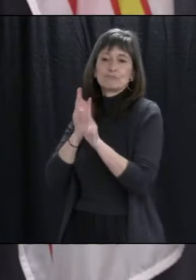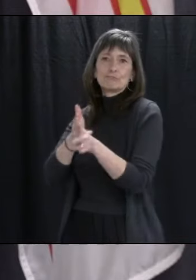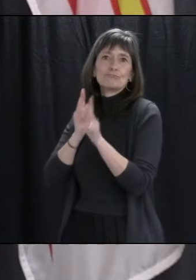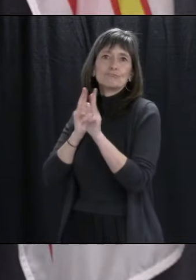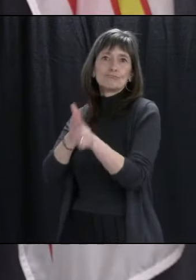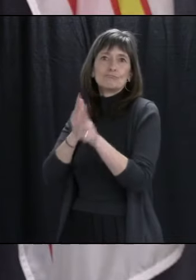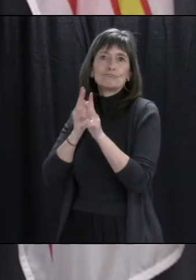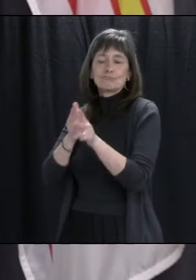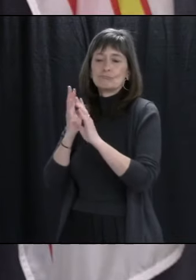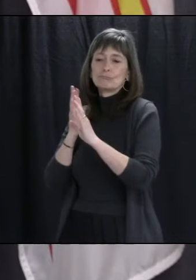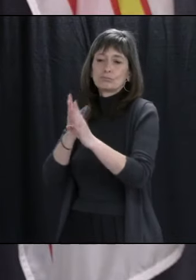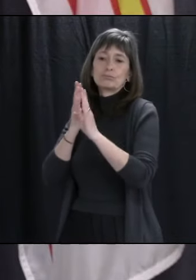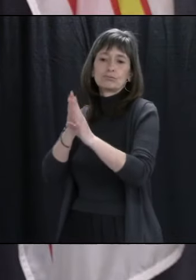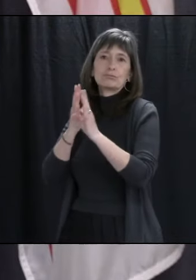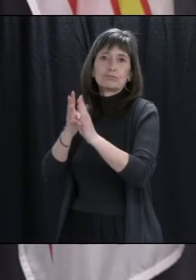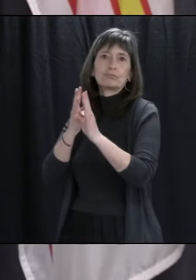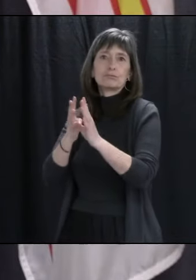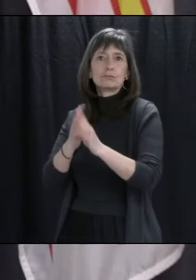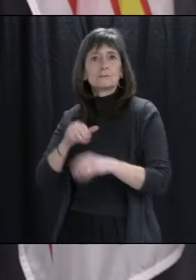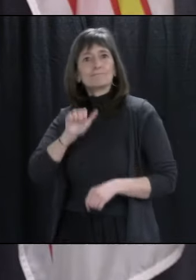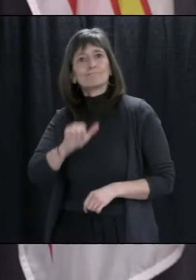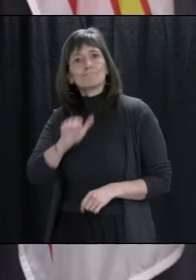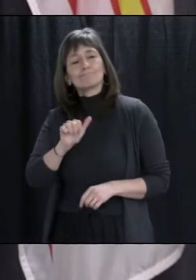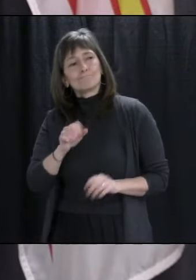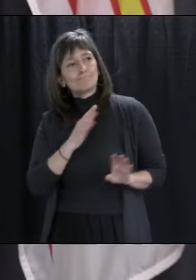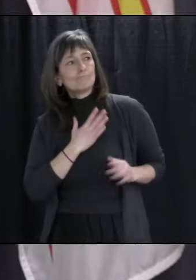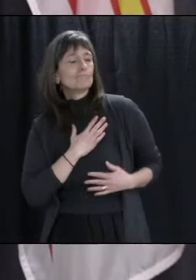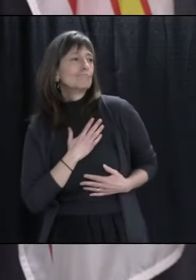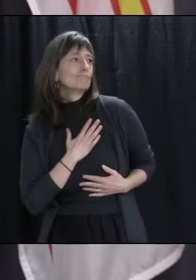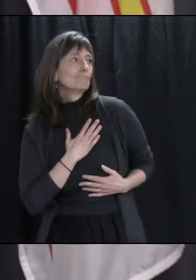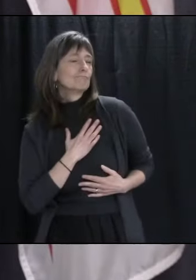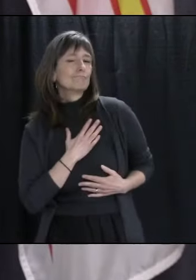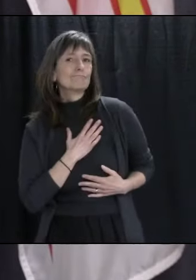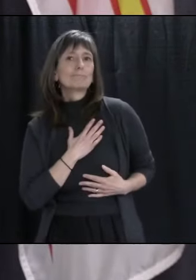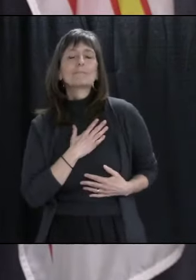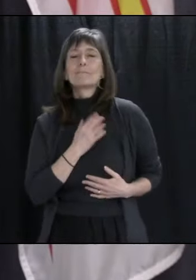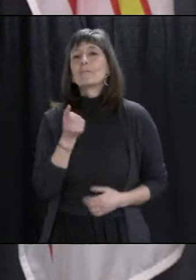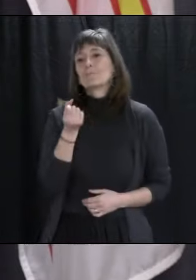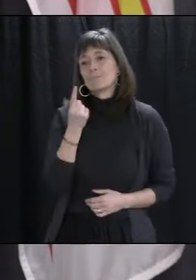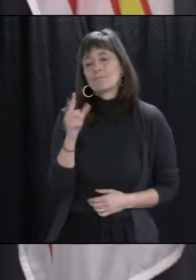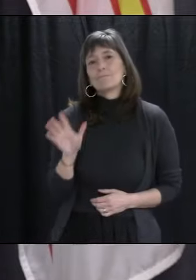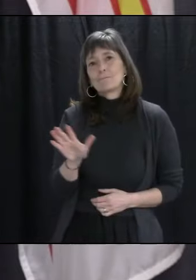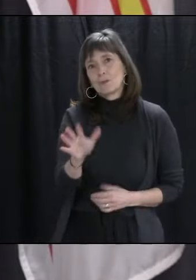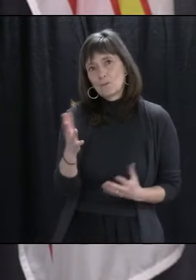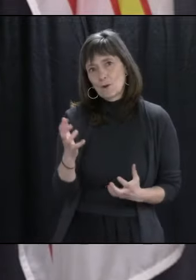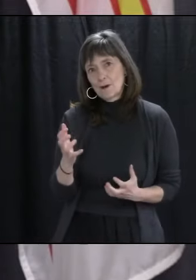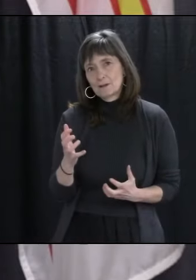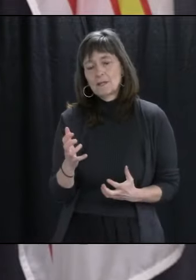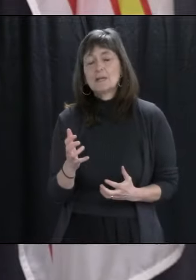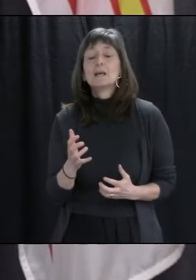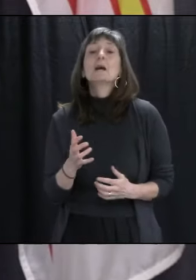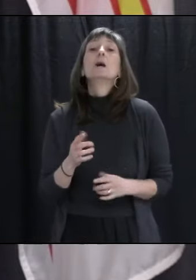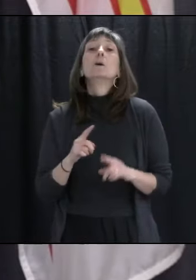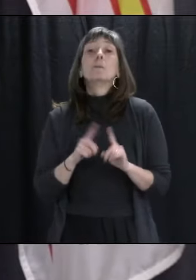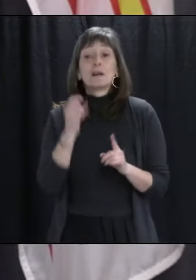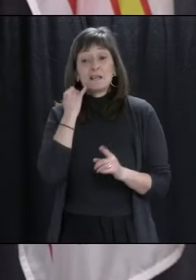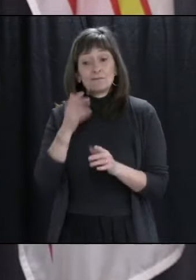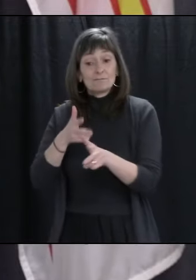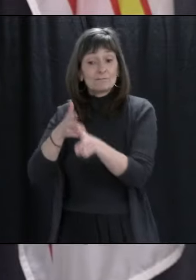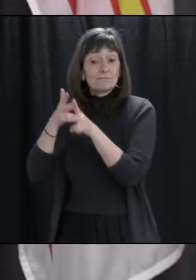people want to come together in this time of sadness and loss. We ask that you are safe when you do